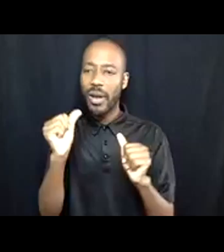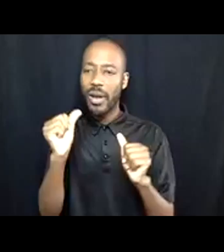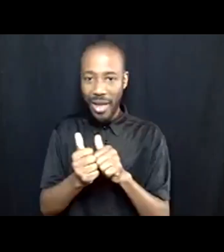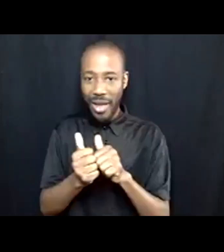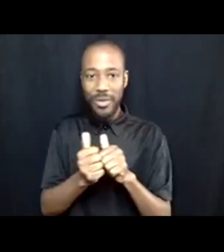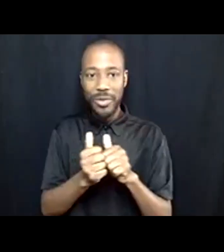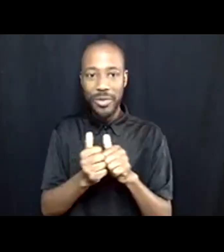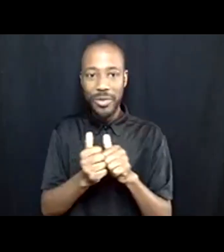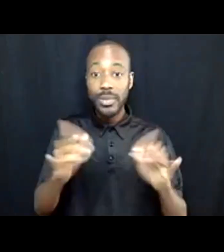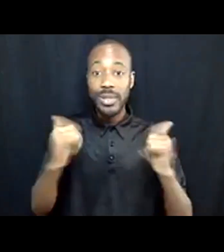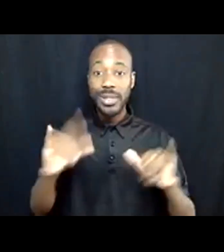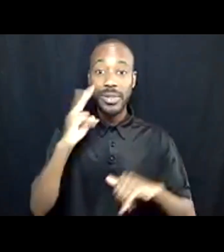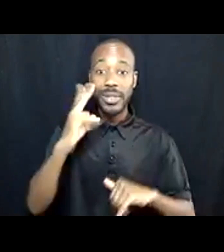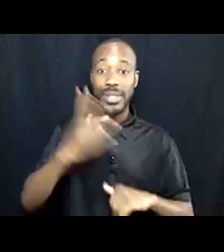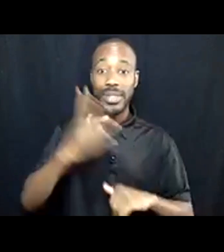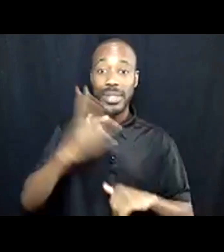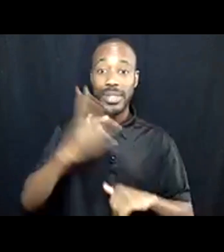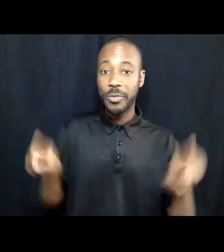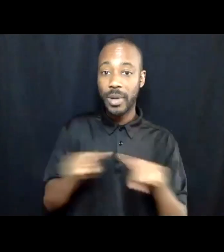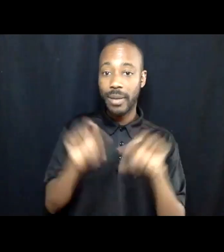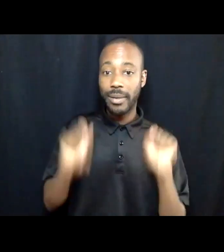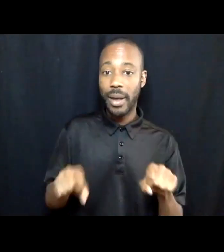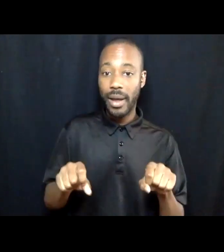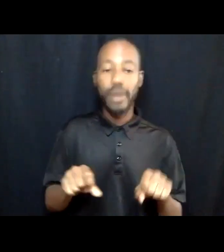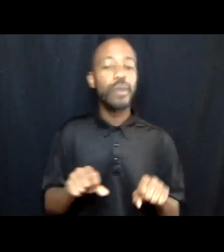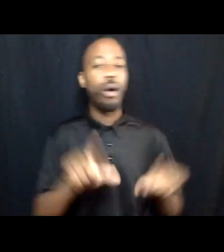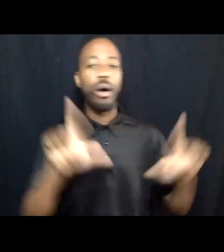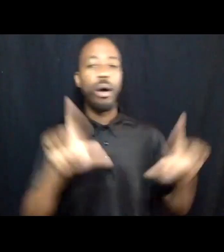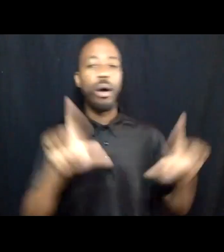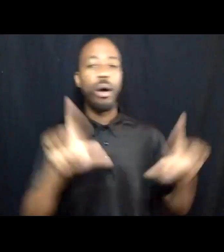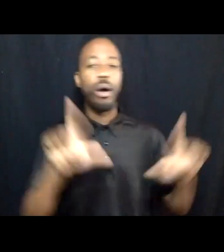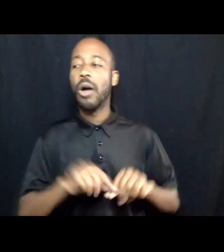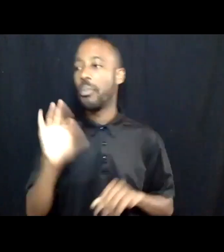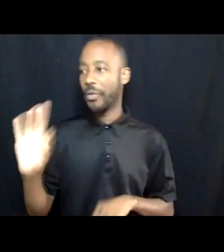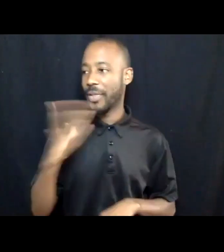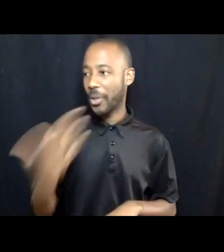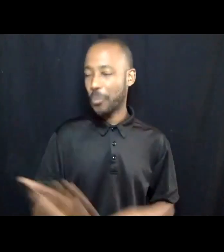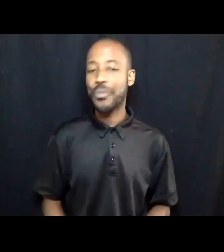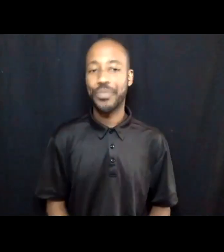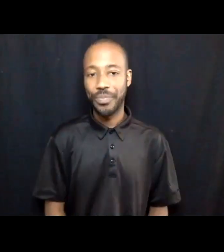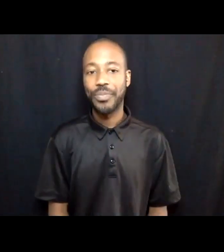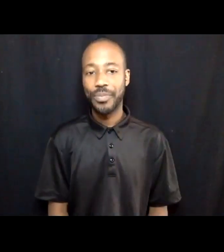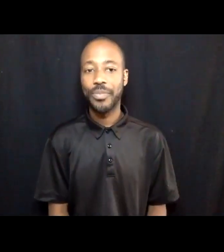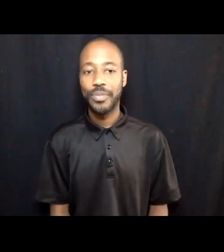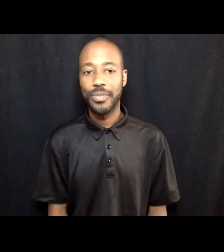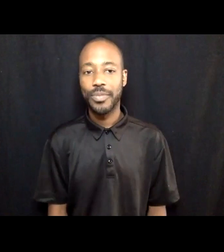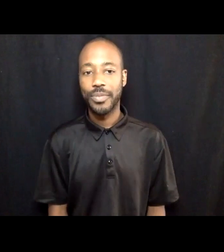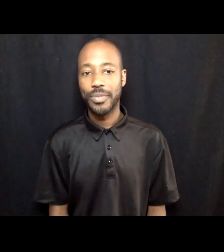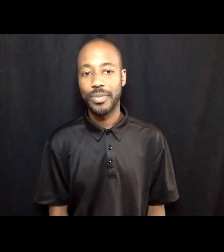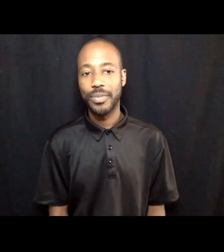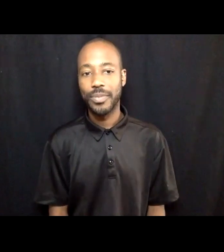Can y'all still see my screen? No, it's gone now. Great. Oh,